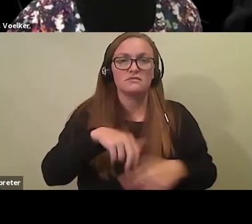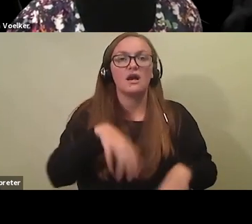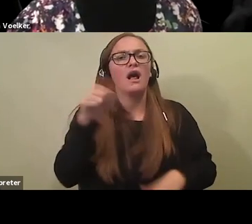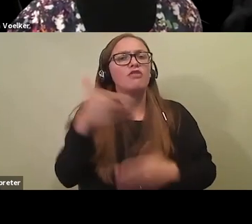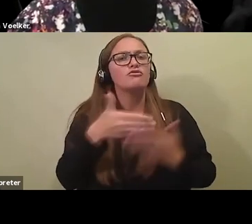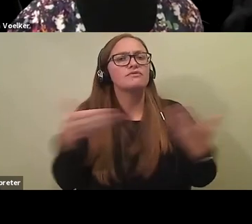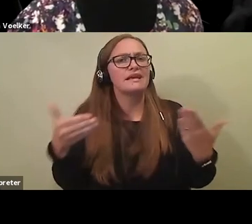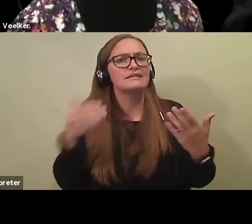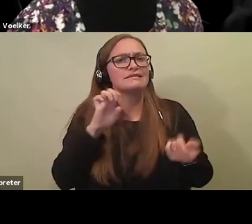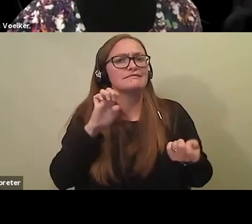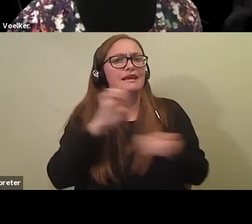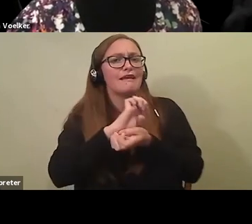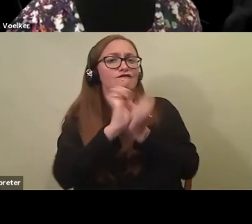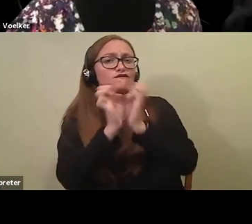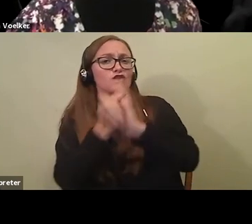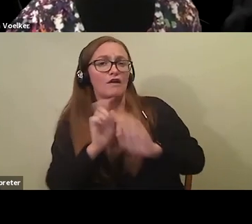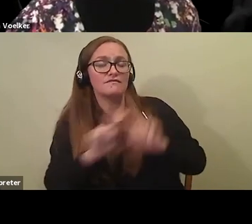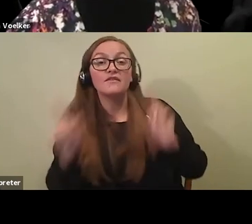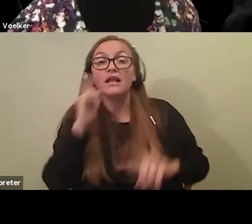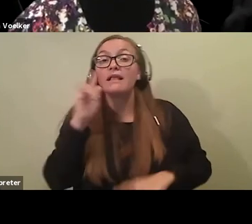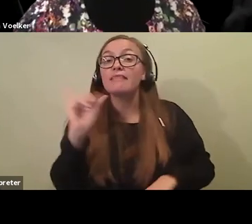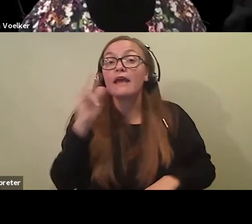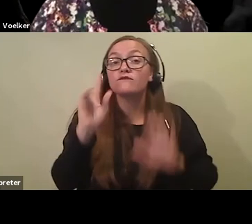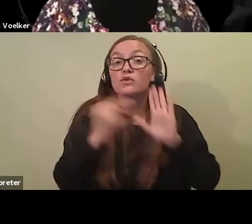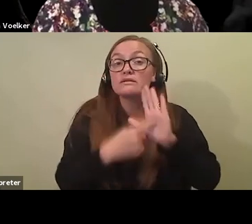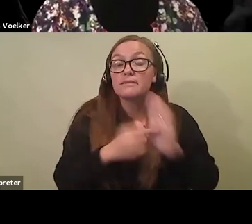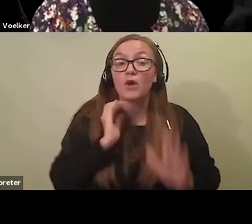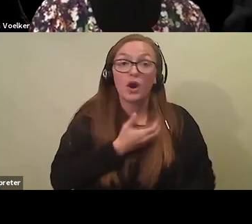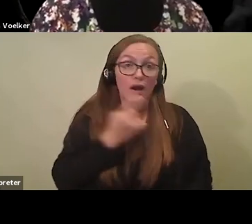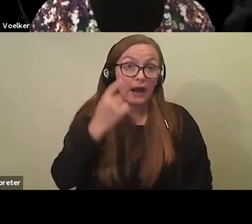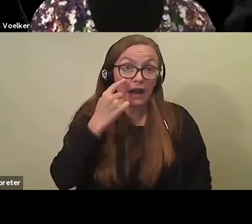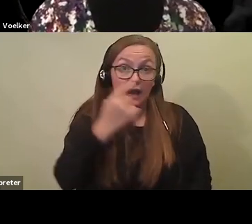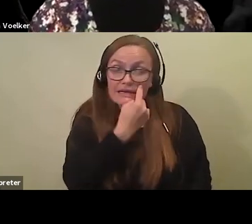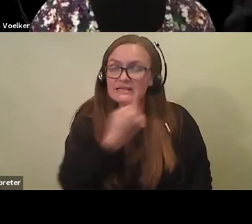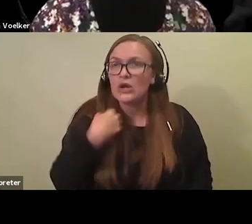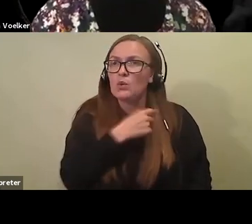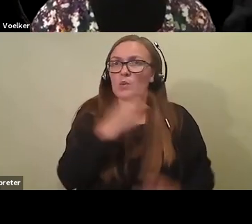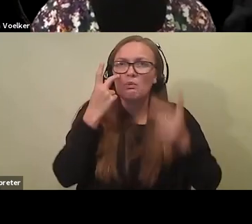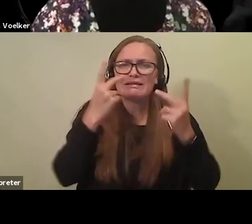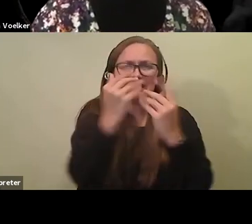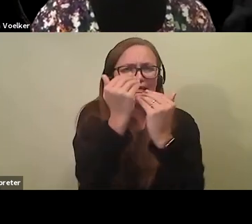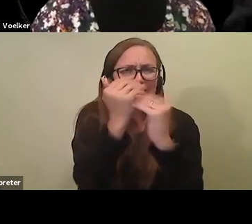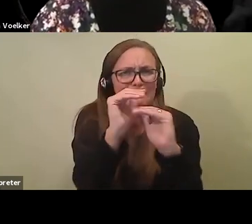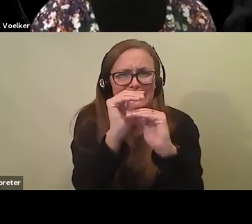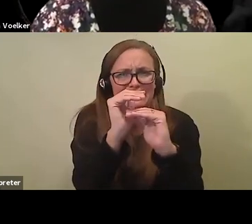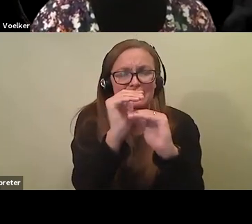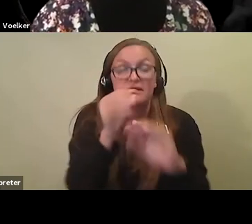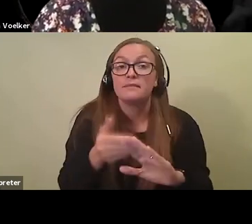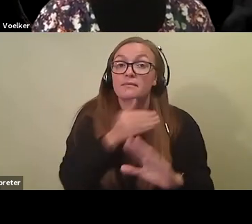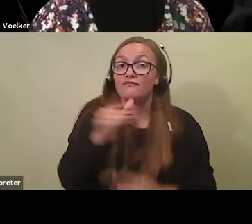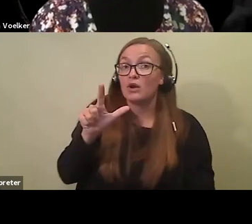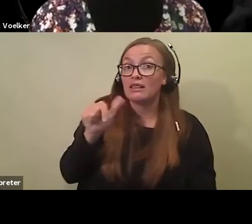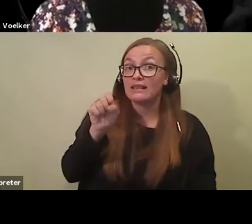for example, we see a tiny amount of the electromagnetic spectrum. It was mentioned before, lasers of very different frequencies and